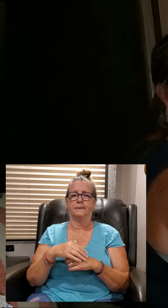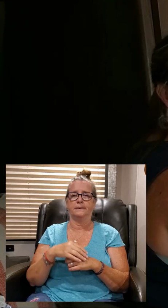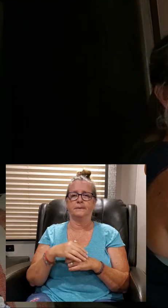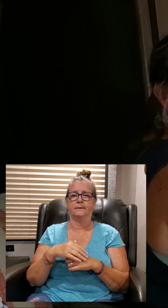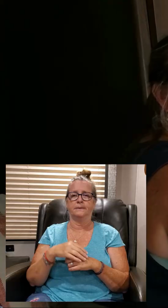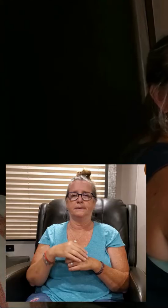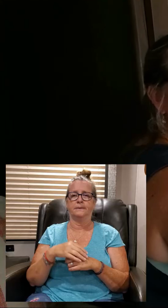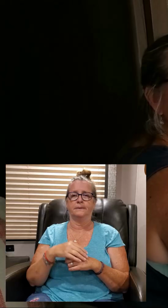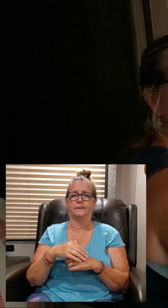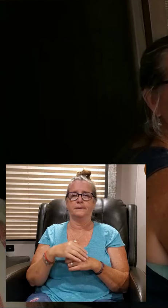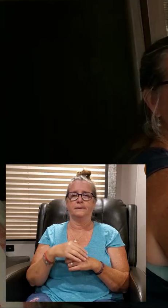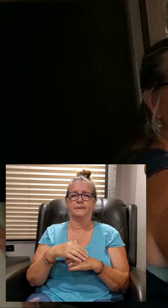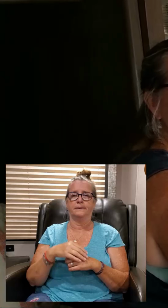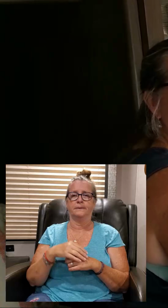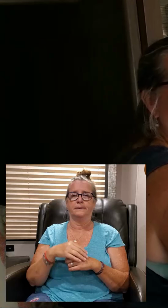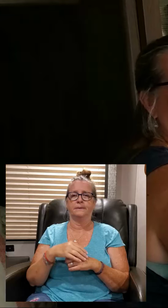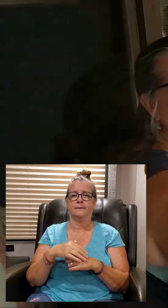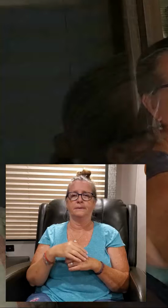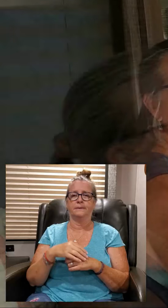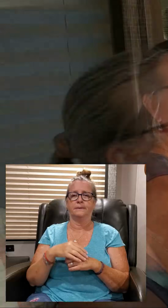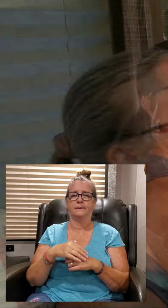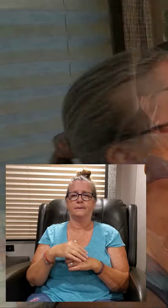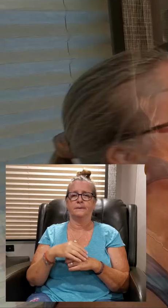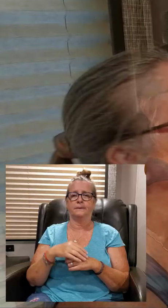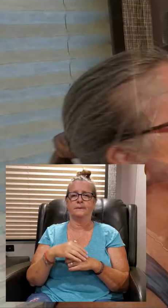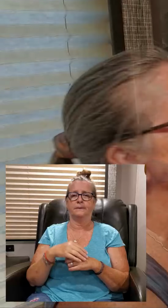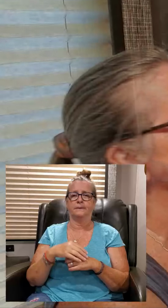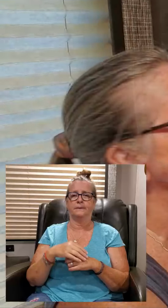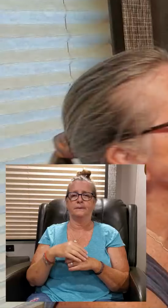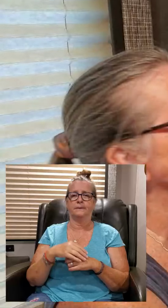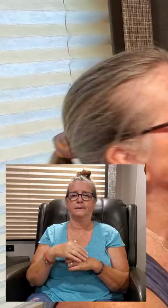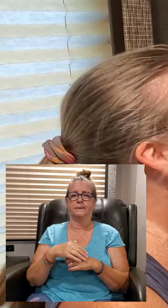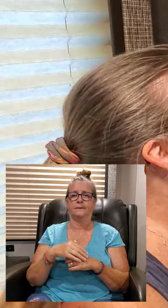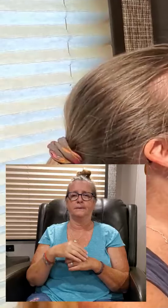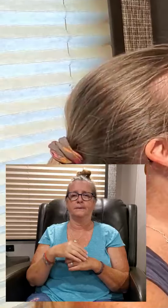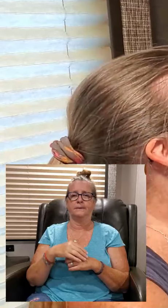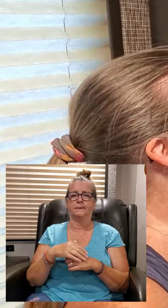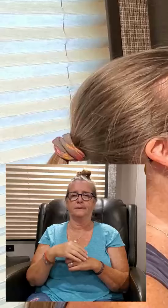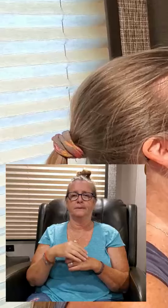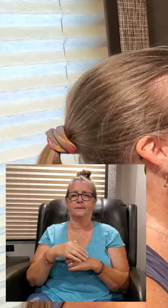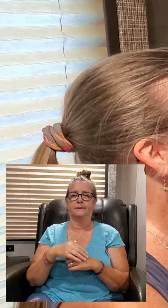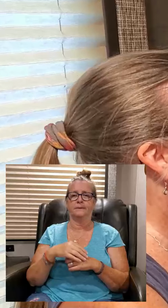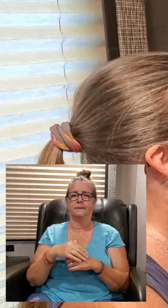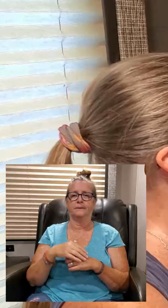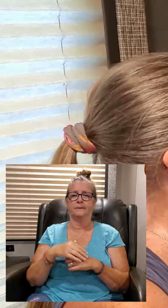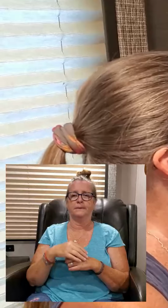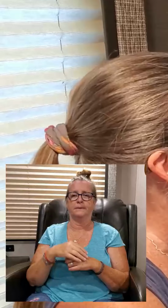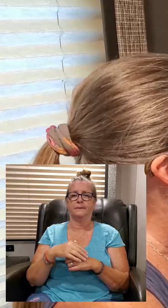it's done. The one bummer is when you do this, if you do every window,